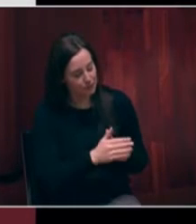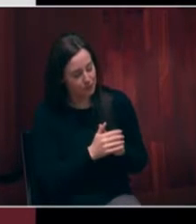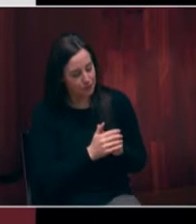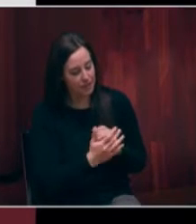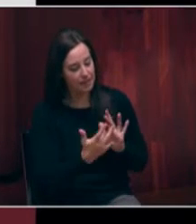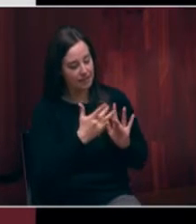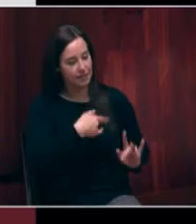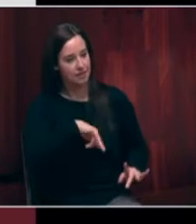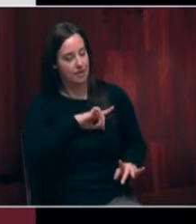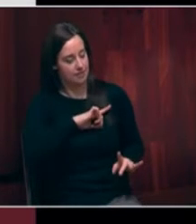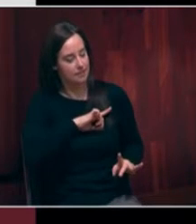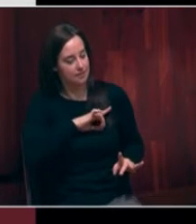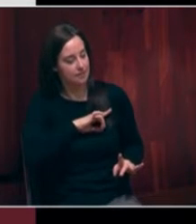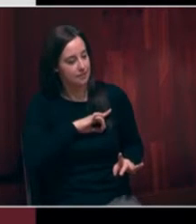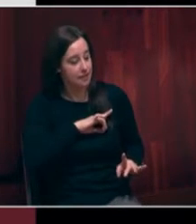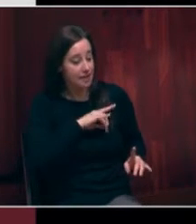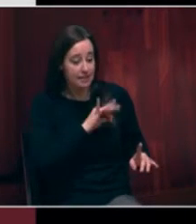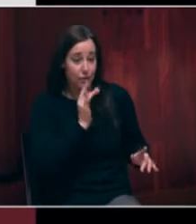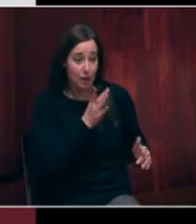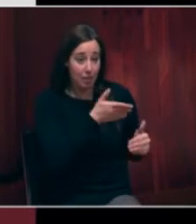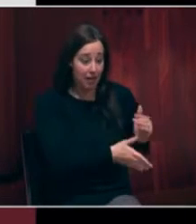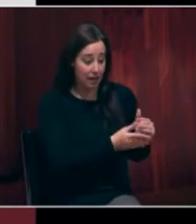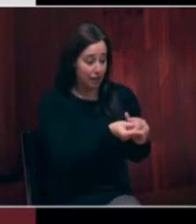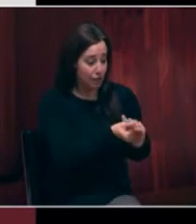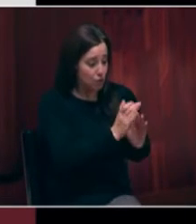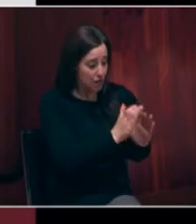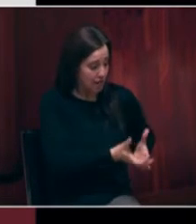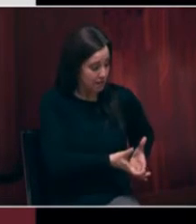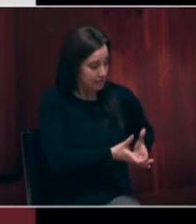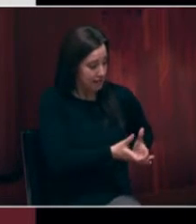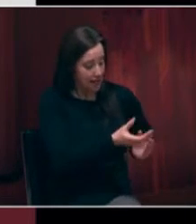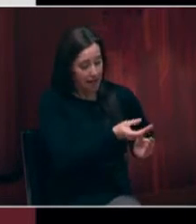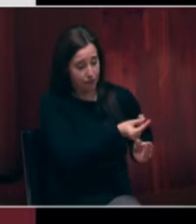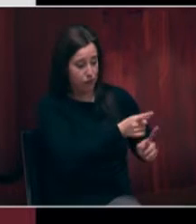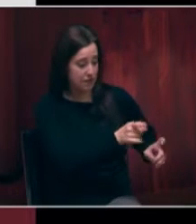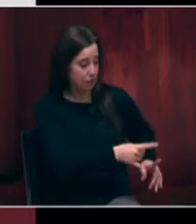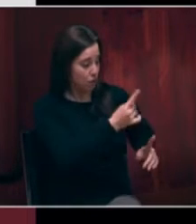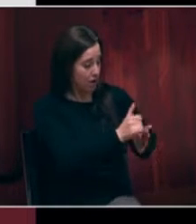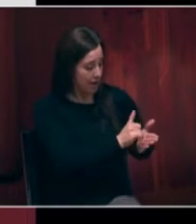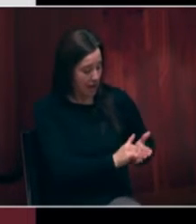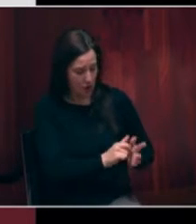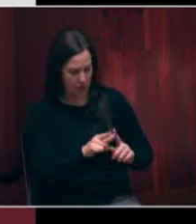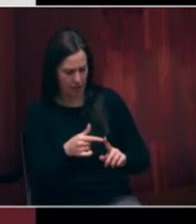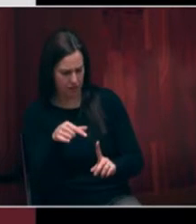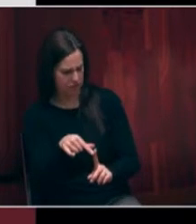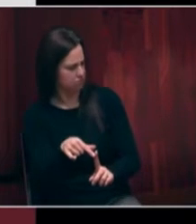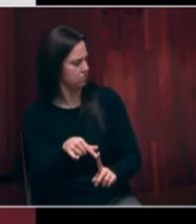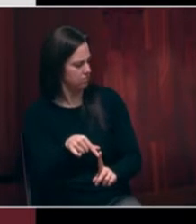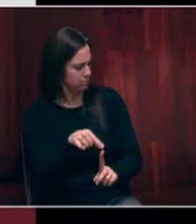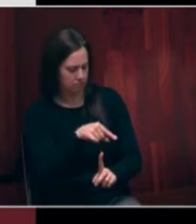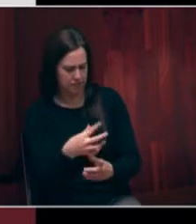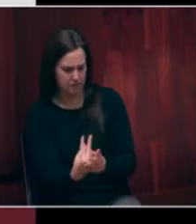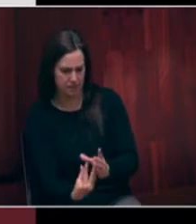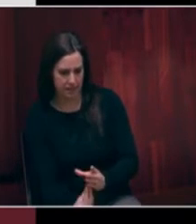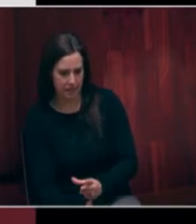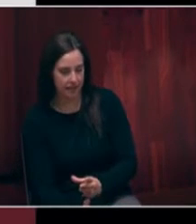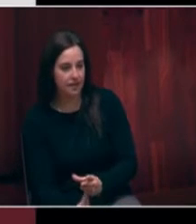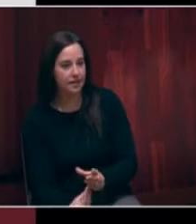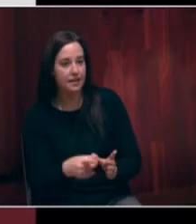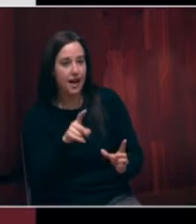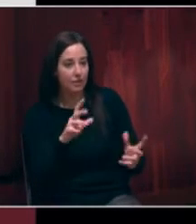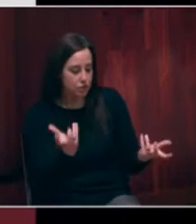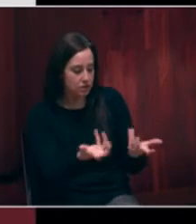you completed a course and a few tests in one account, and now you want to finish and those ones are missing that you did in the other account, and you don't understand why you're not getting